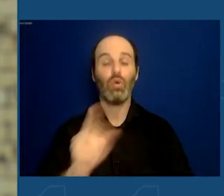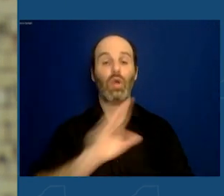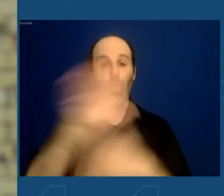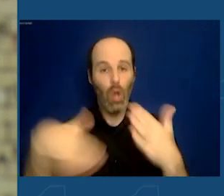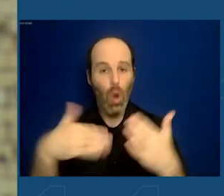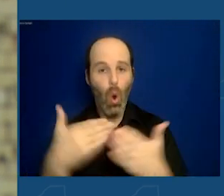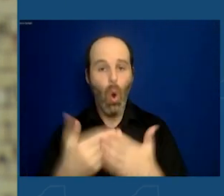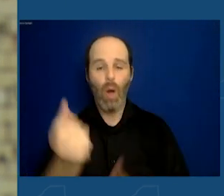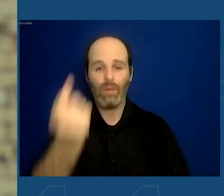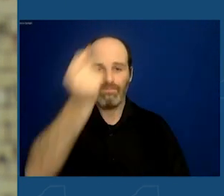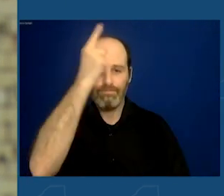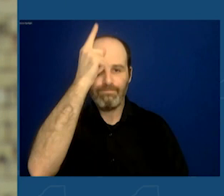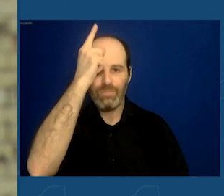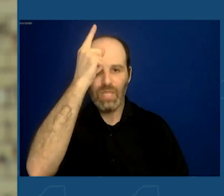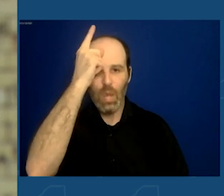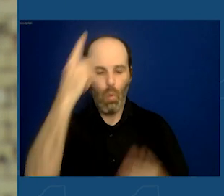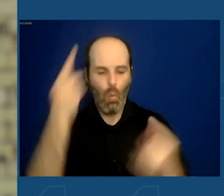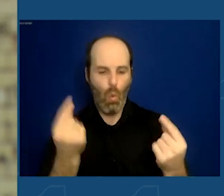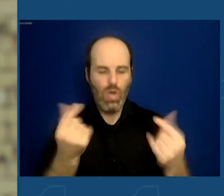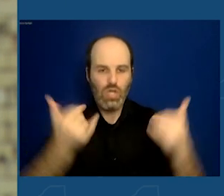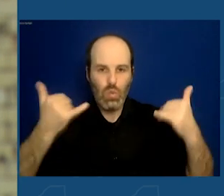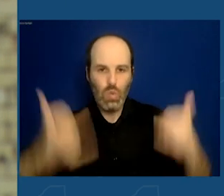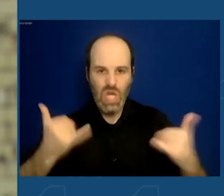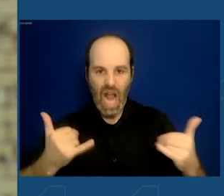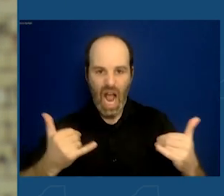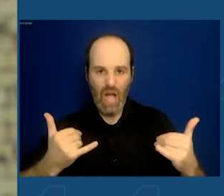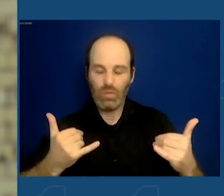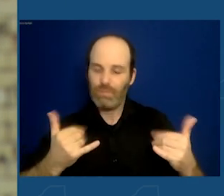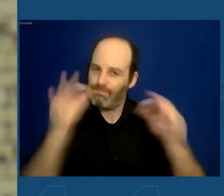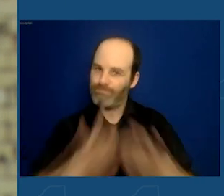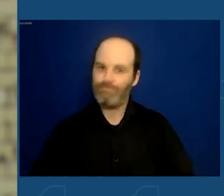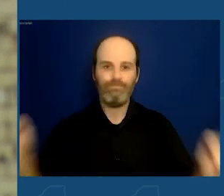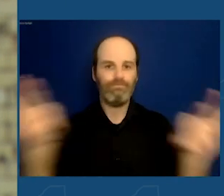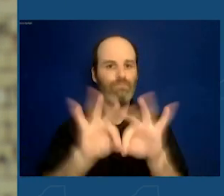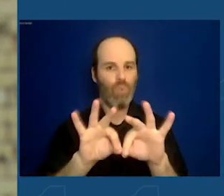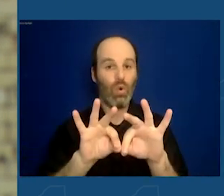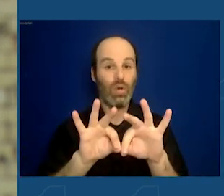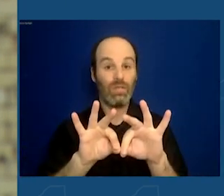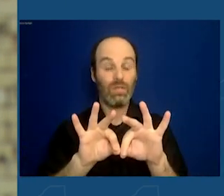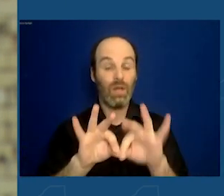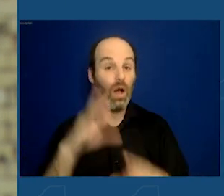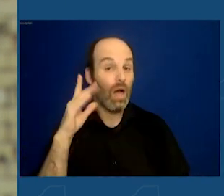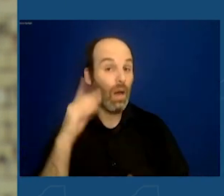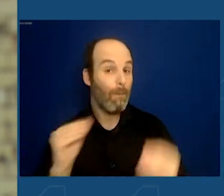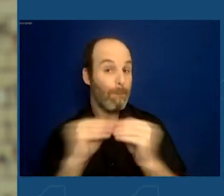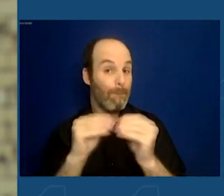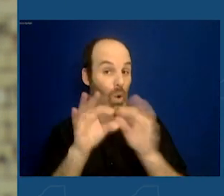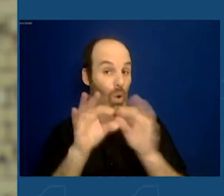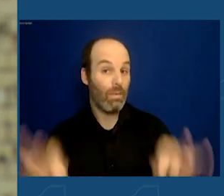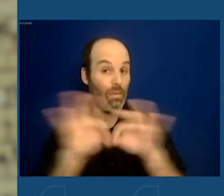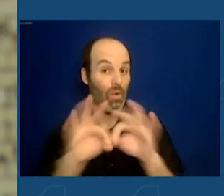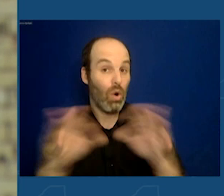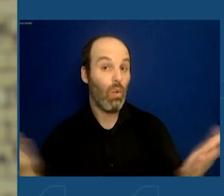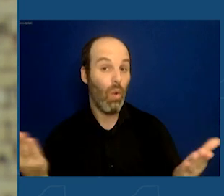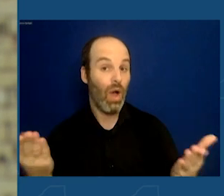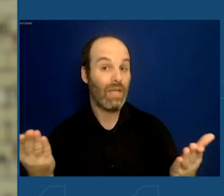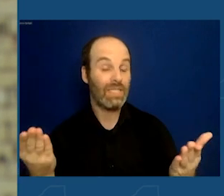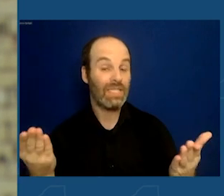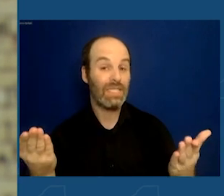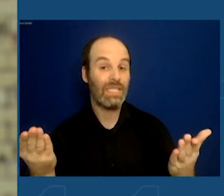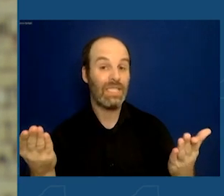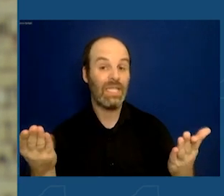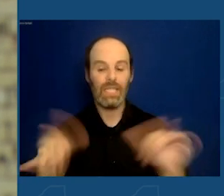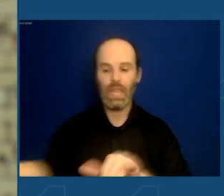do now matters urgently. But you know what matters even more? It is the common New York